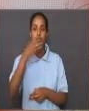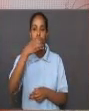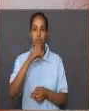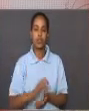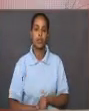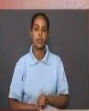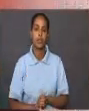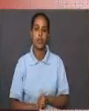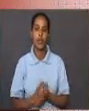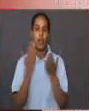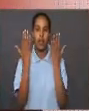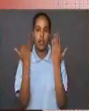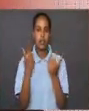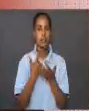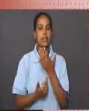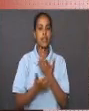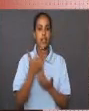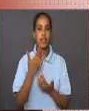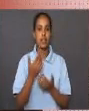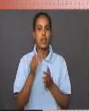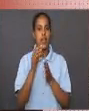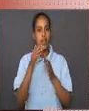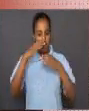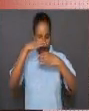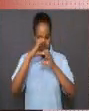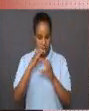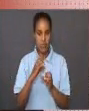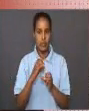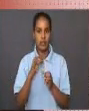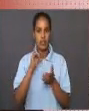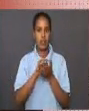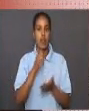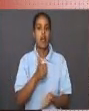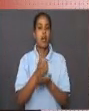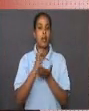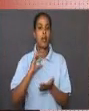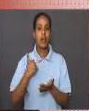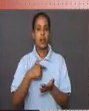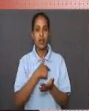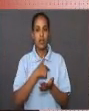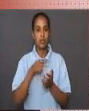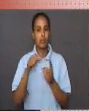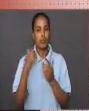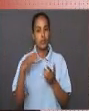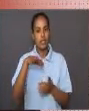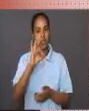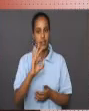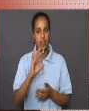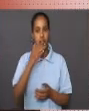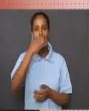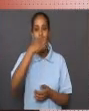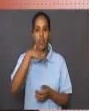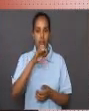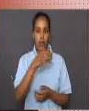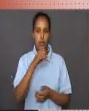of solution. Let us discuss an experiment that will help us to